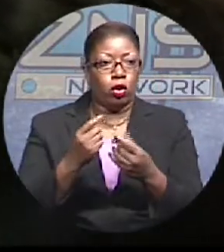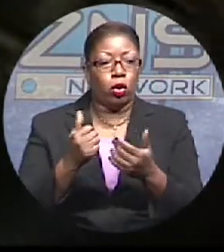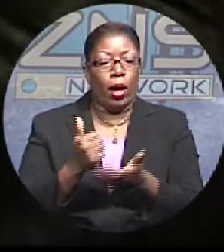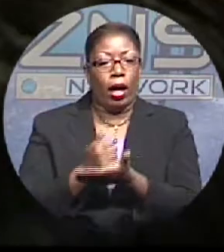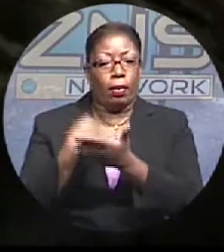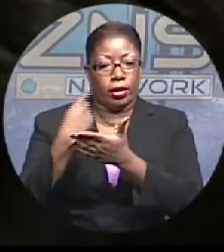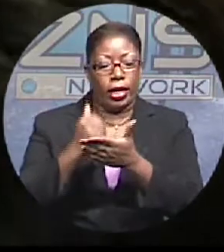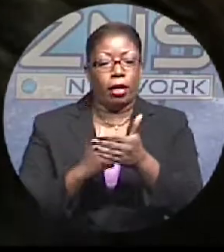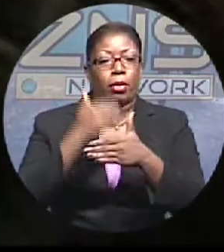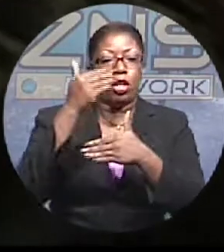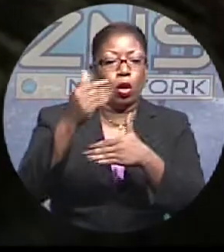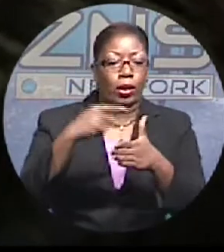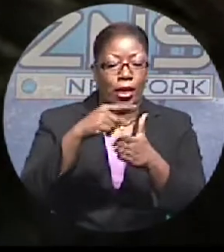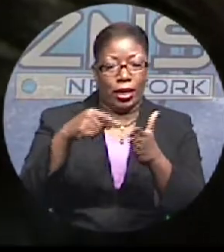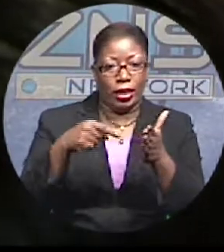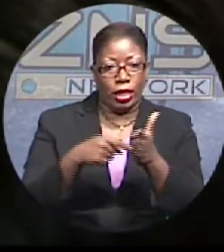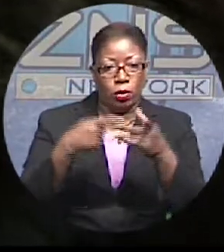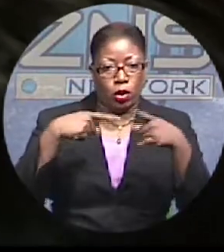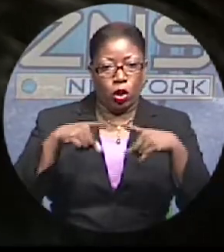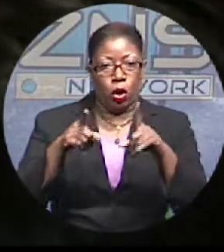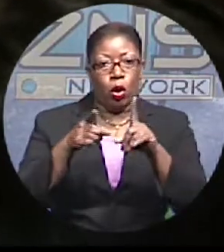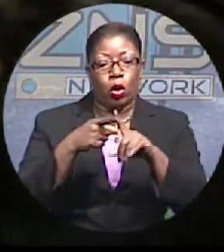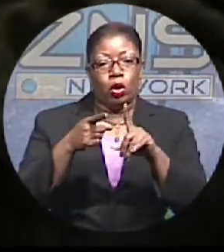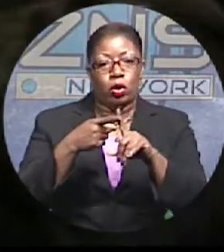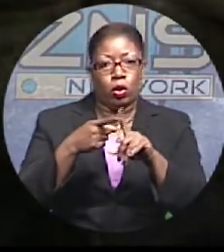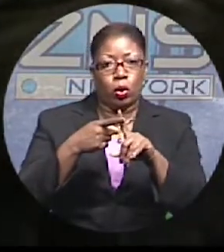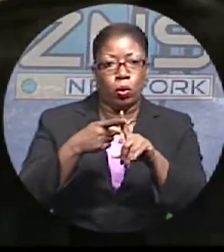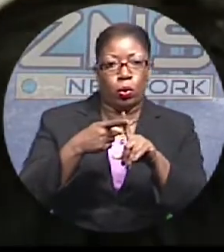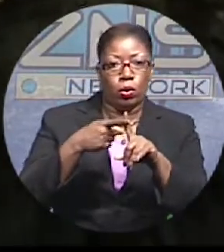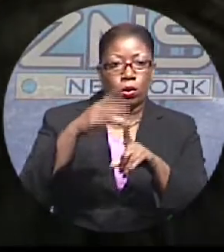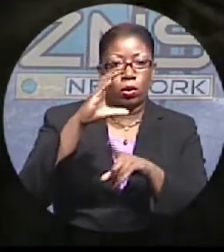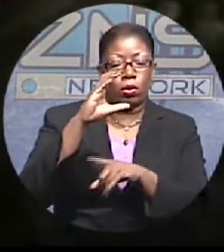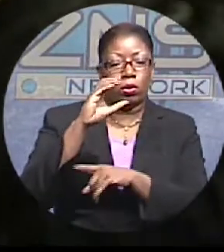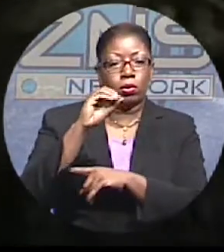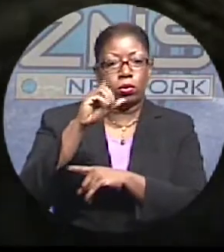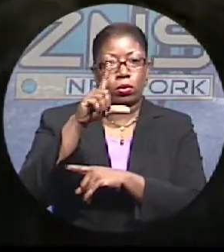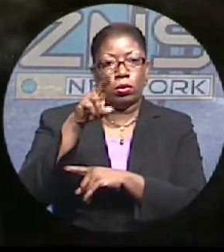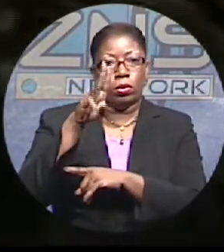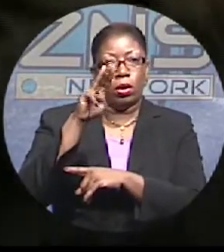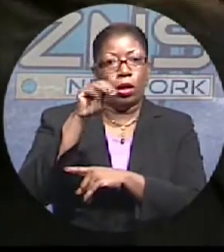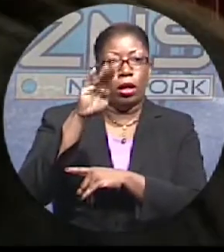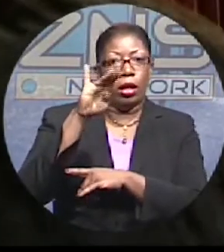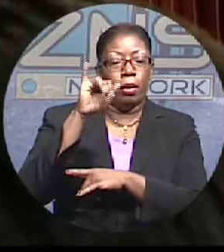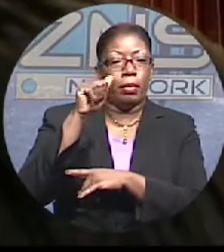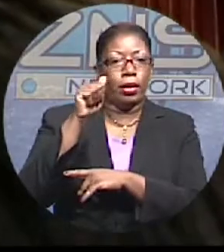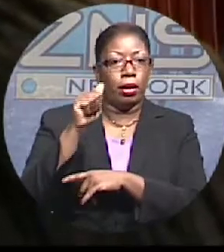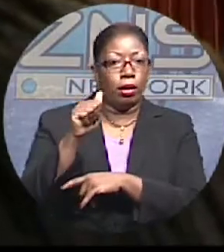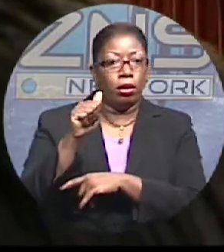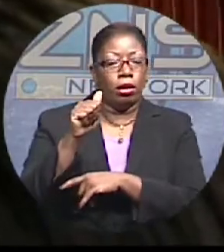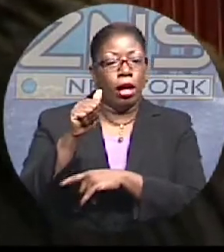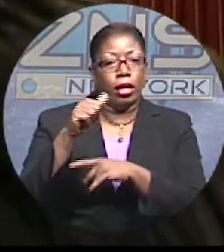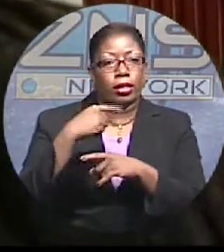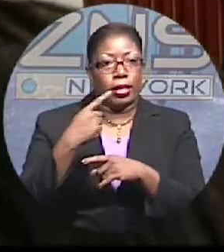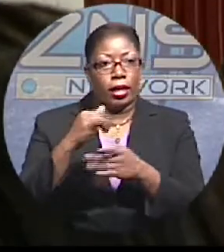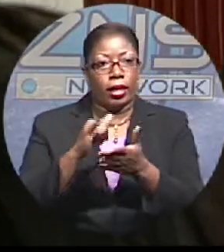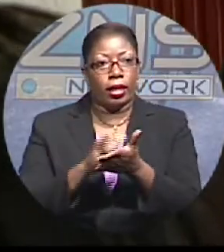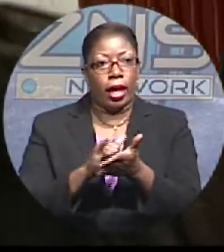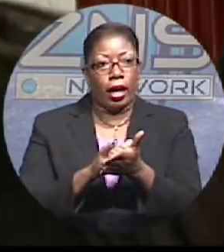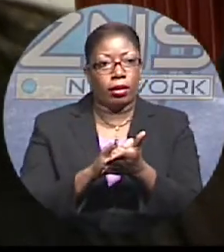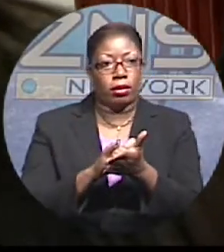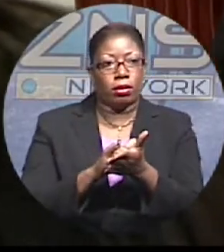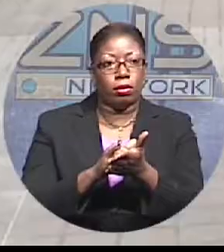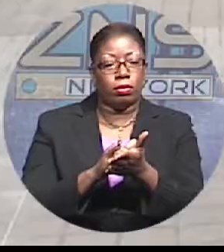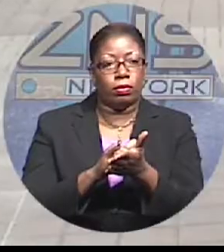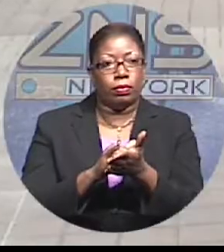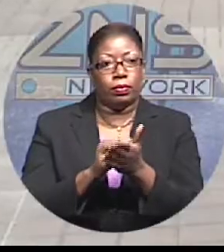beyond this point. So when we go to Colombia at the end of the month, we'll be expressing to them what efforts, what steps we're making, not only for that,